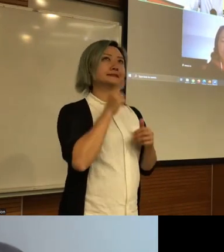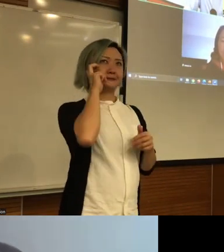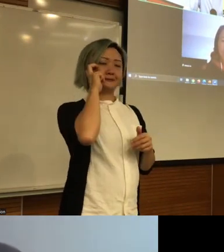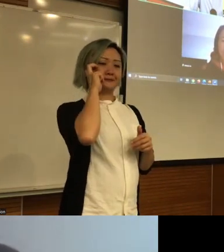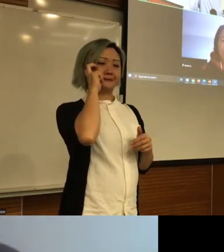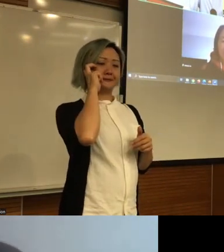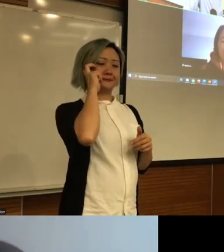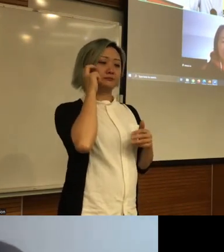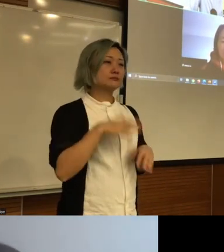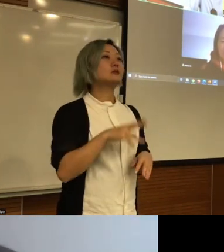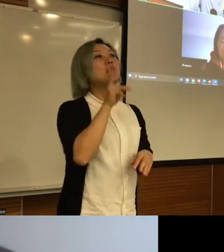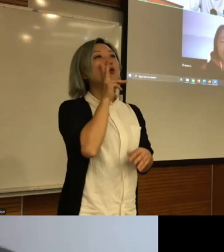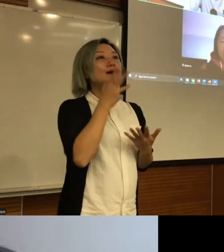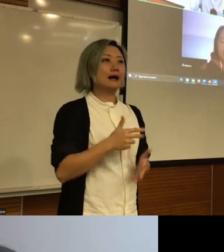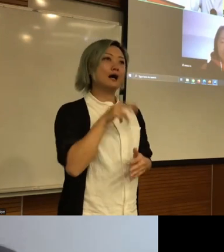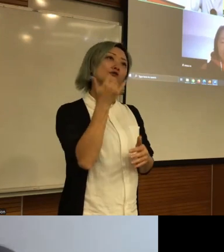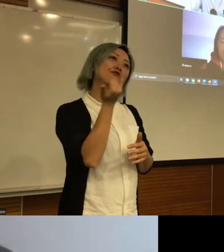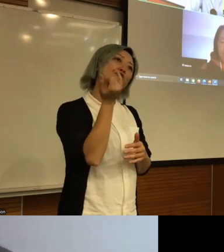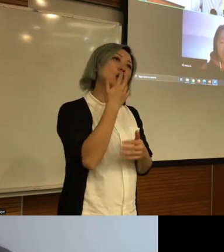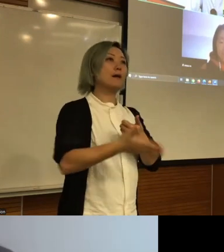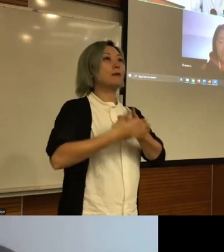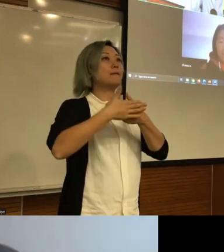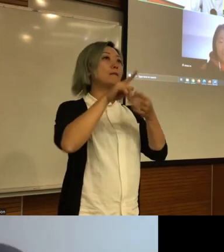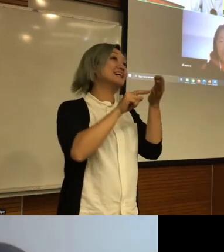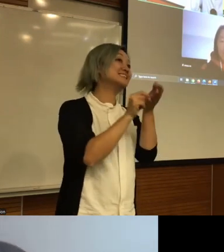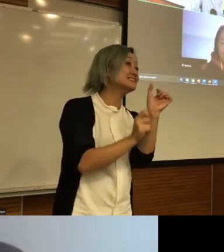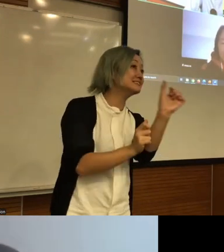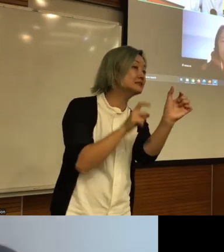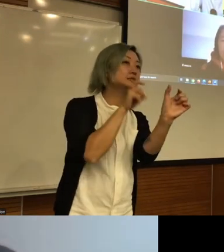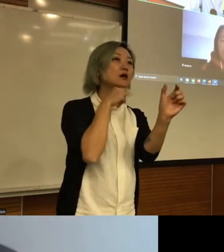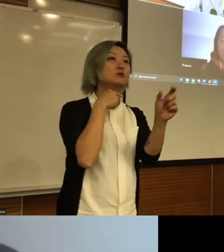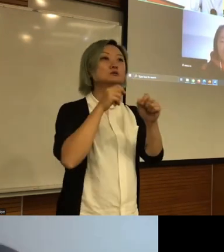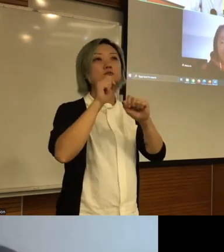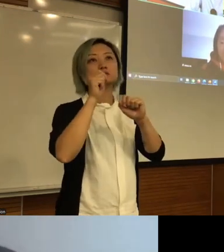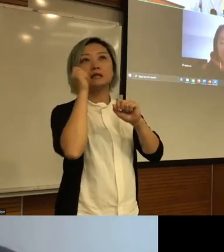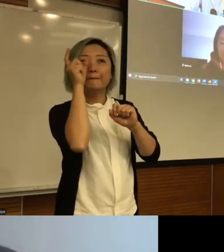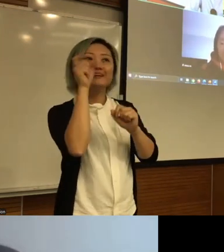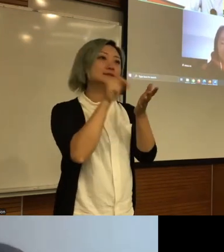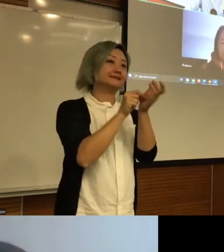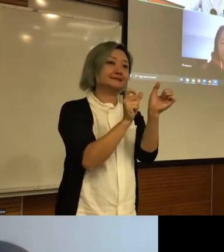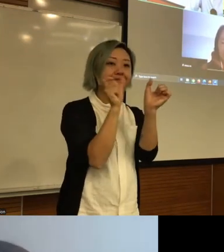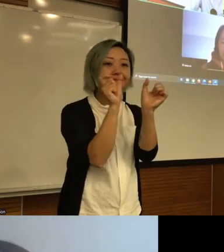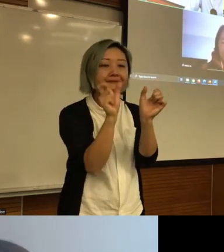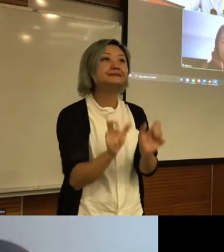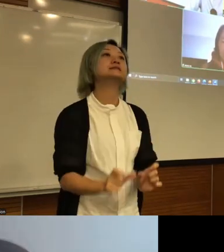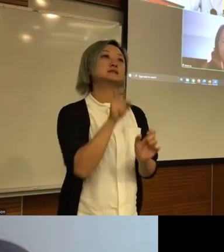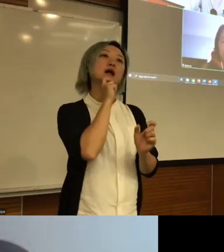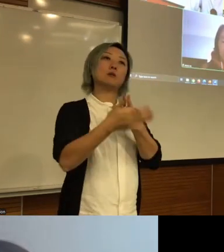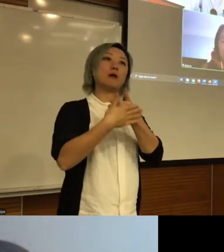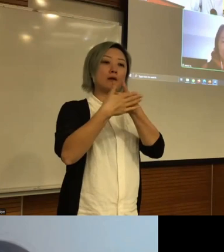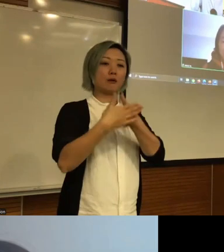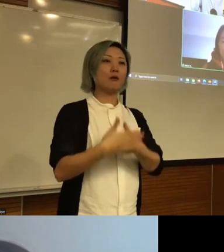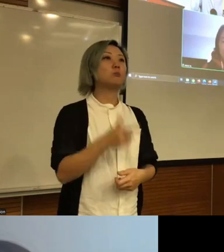like terminology, like glossaries, like things like that, And then you have more global